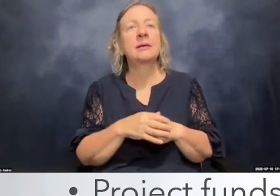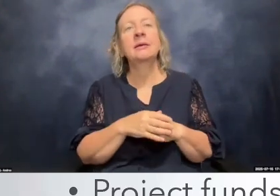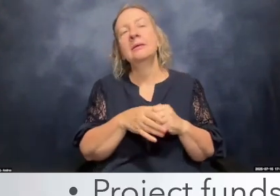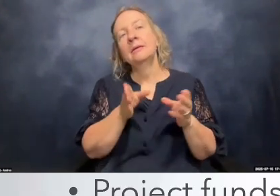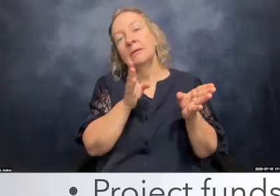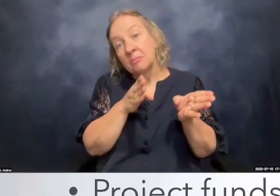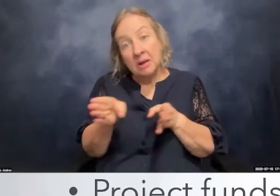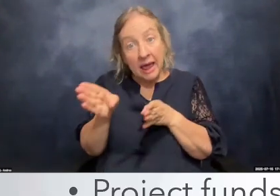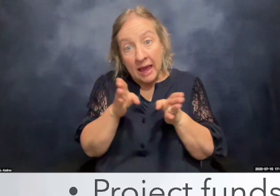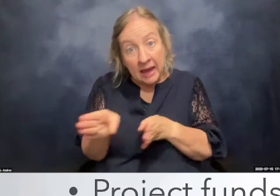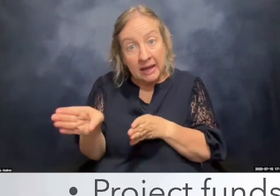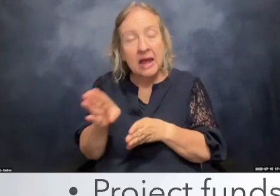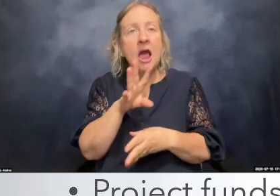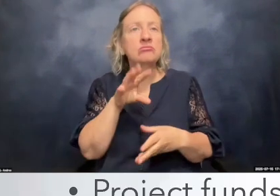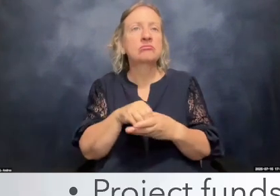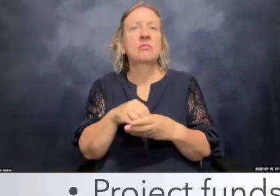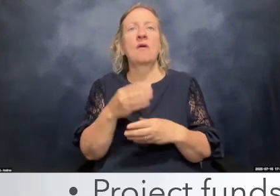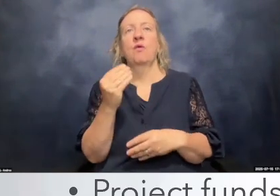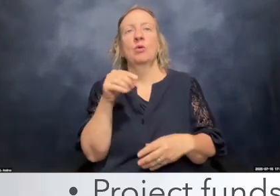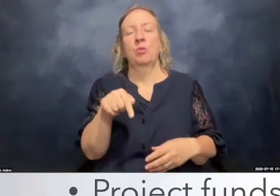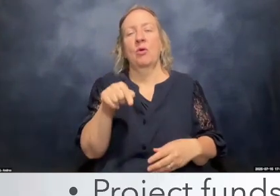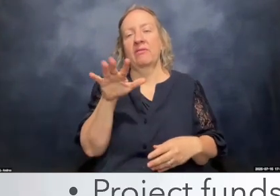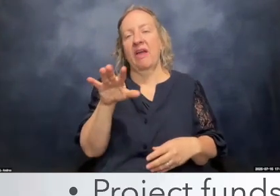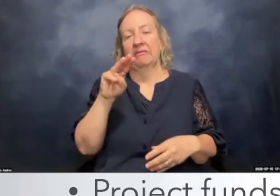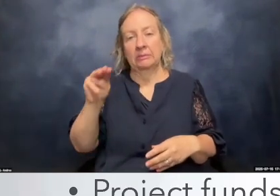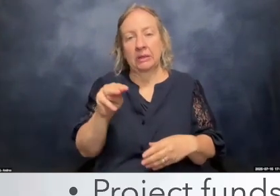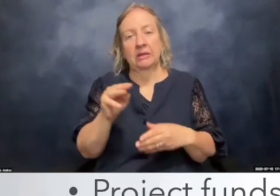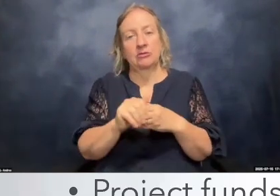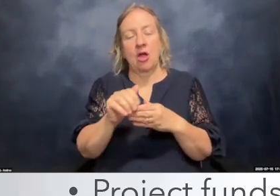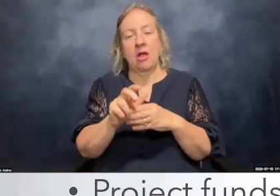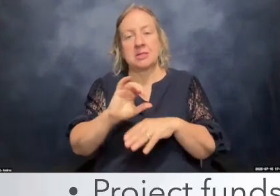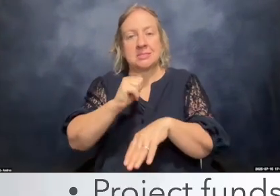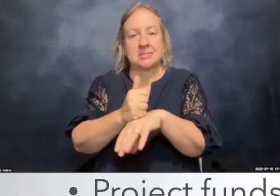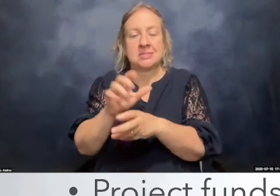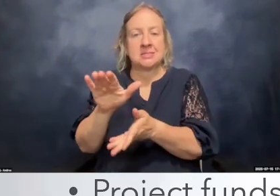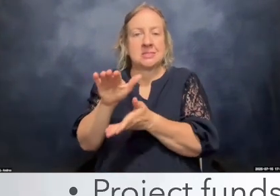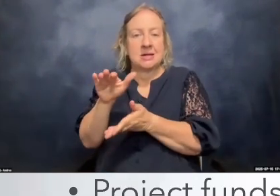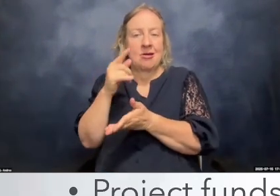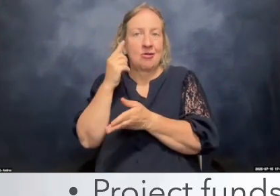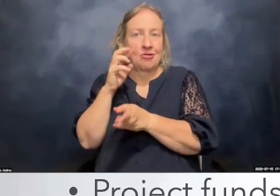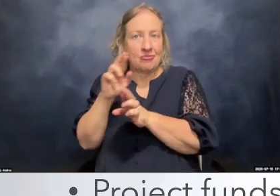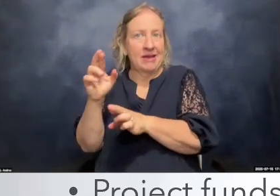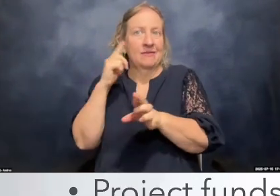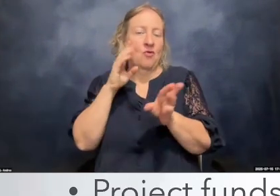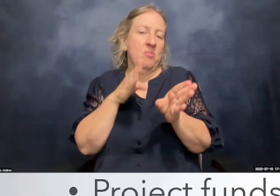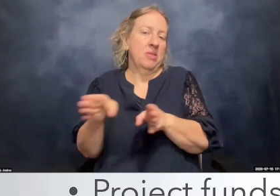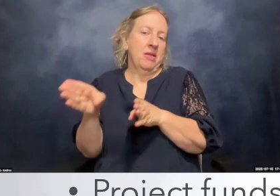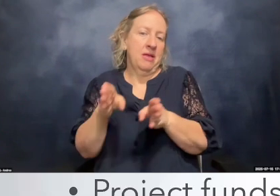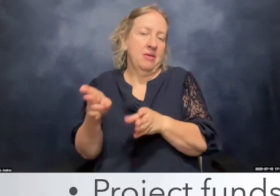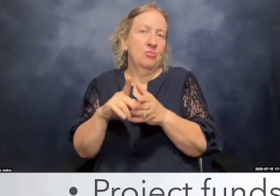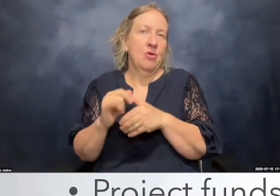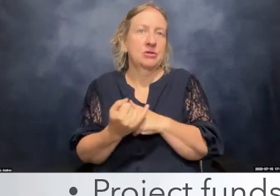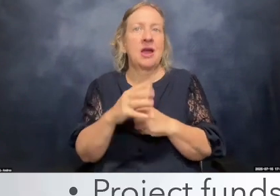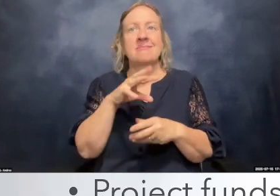or planning, has $14.5 million allocated to planning projects. This includes